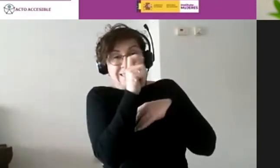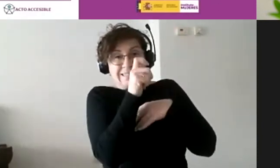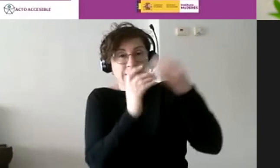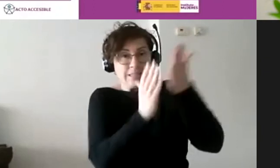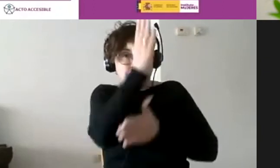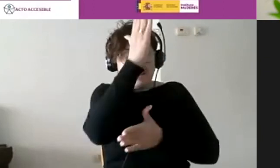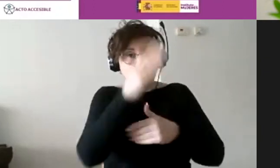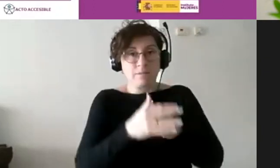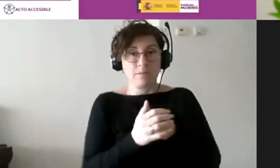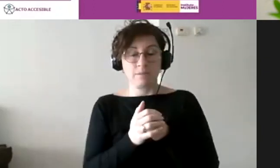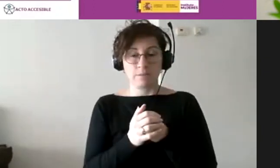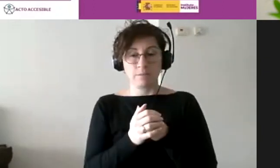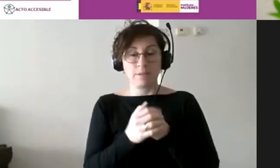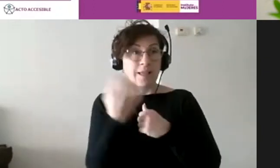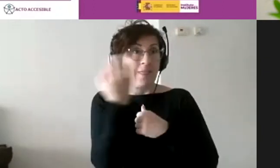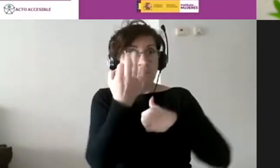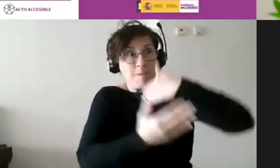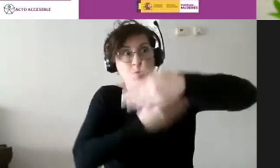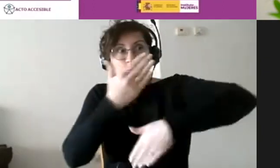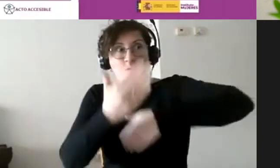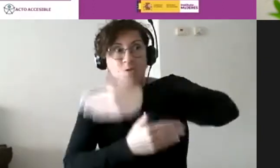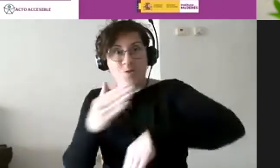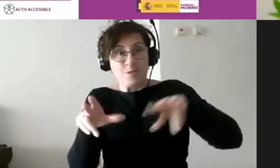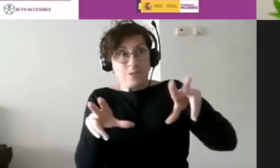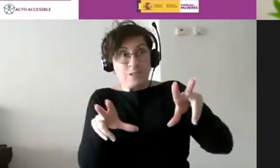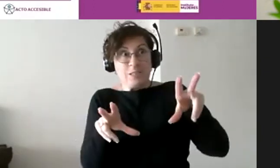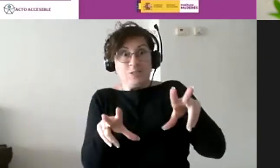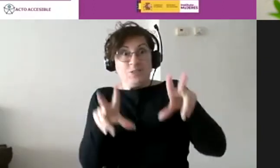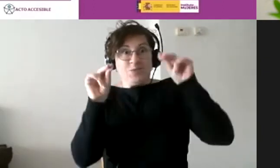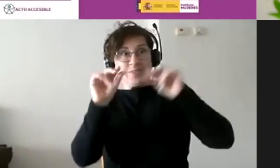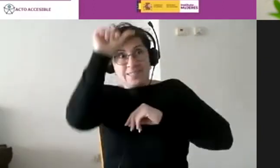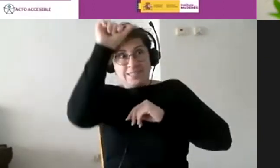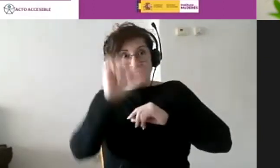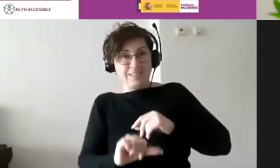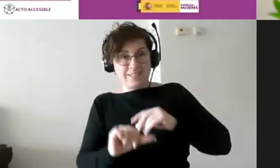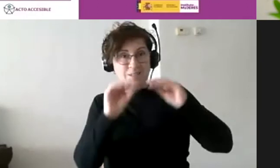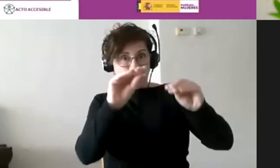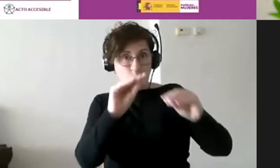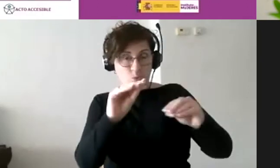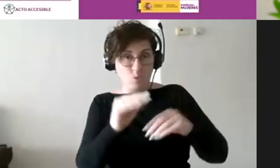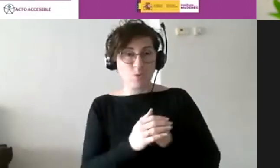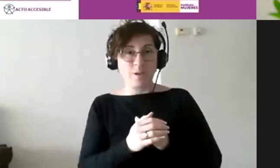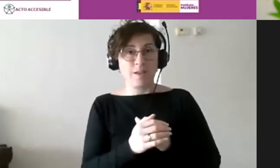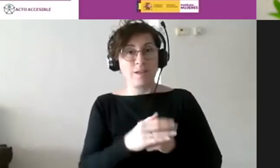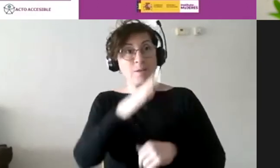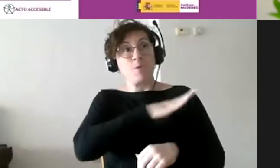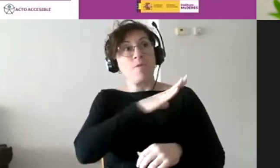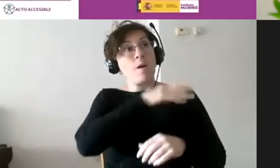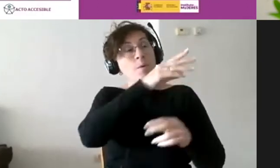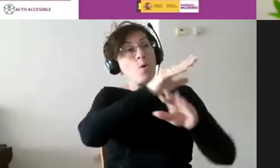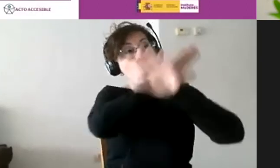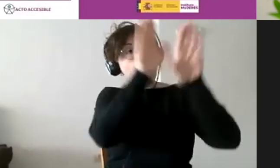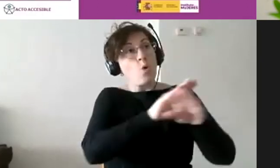the intervention of Angelina. So please translate and then tell her that we need to finish her intervention, please.